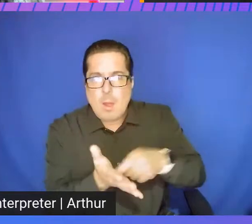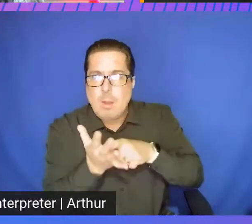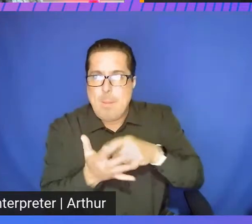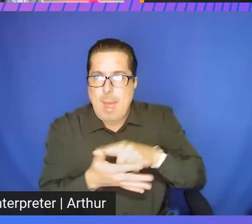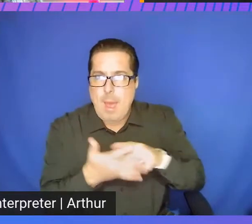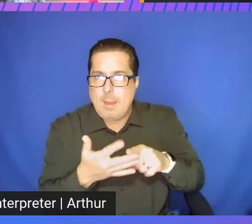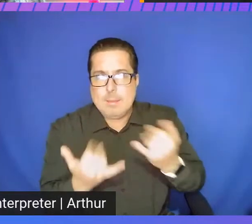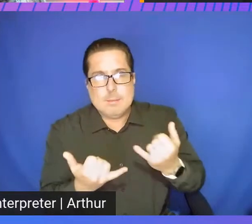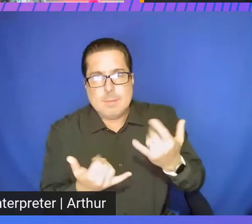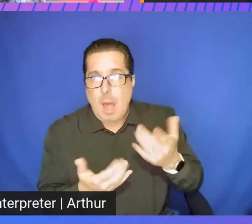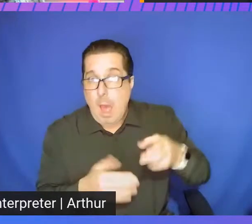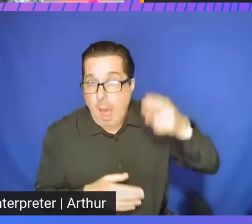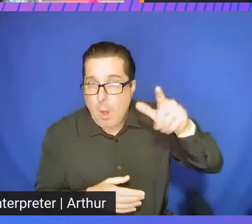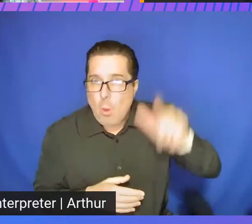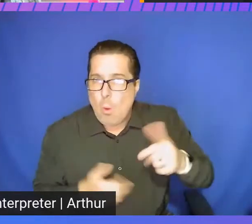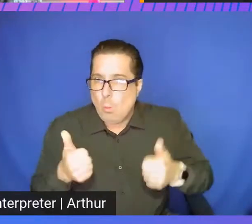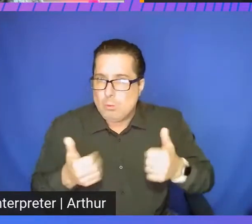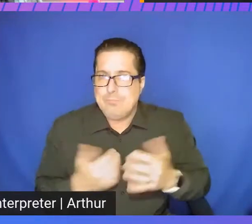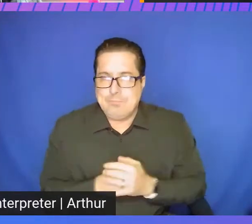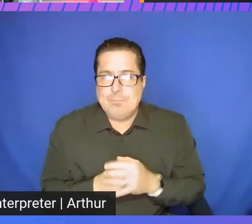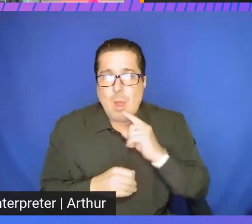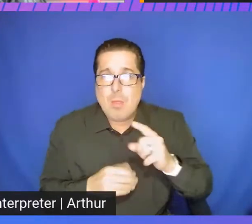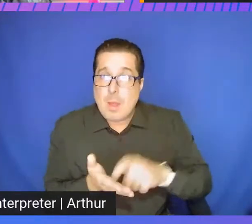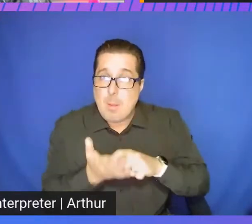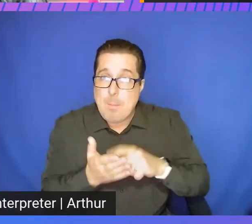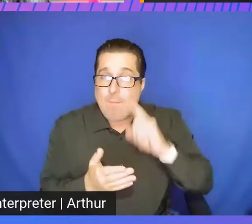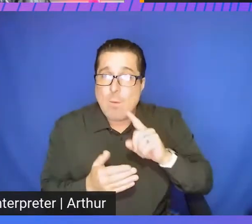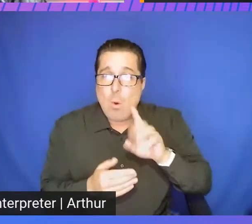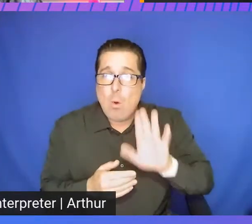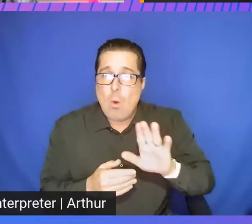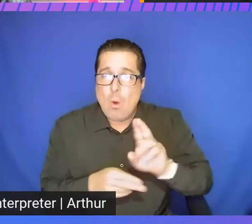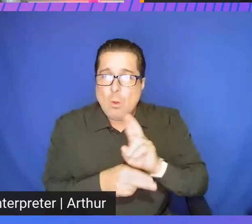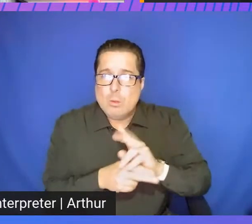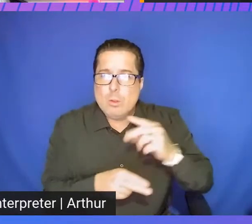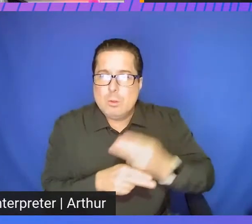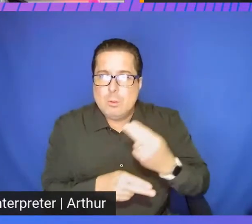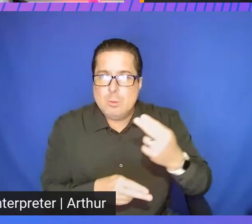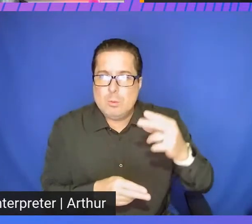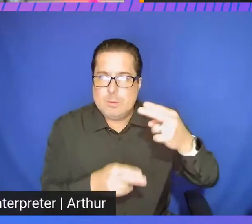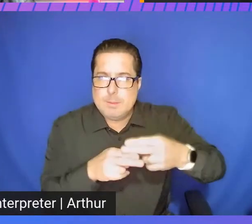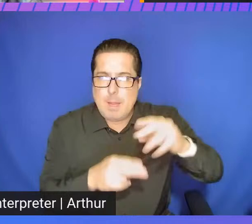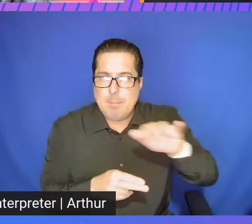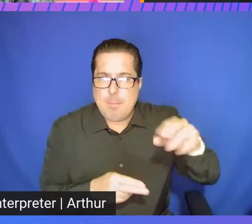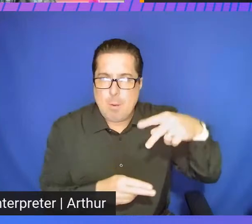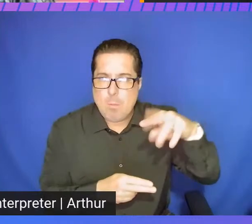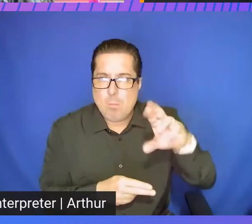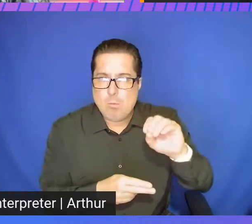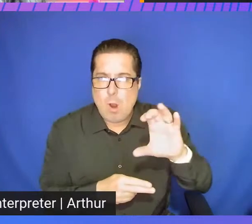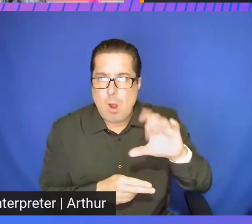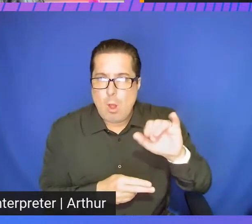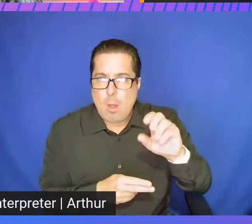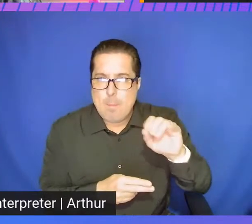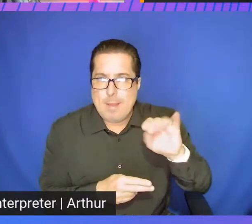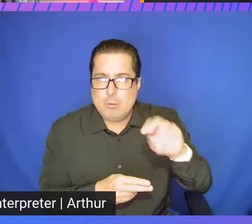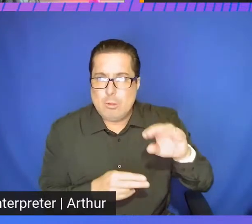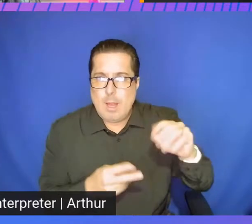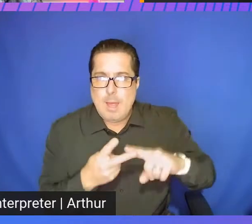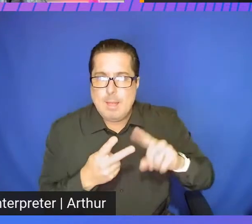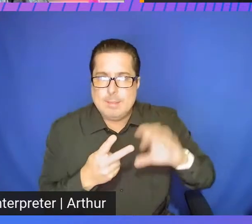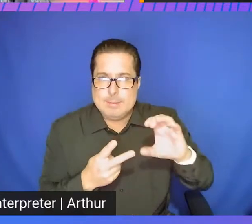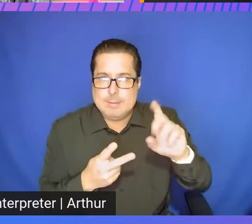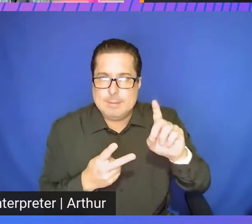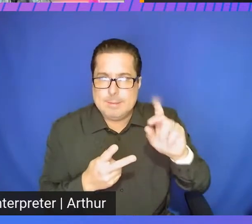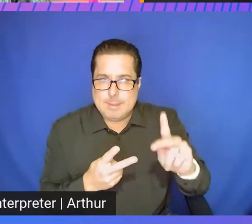For provisioning those clusters, we use CloudFormation and CDK for our production